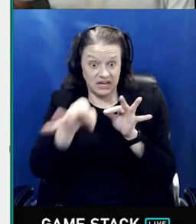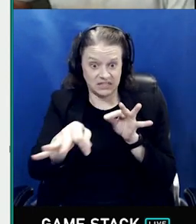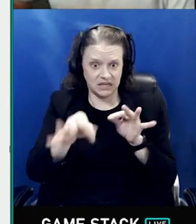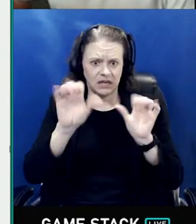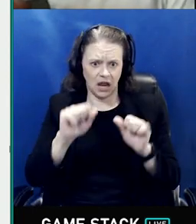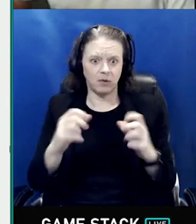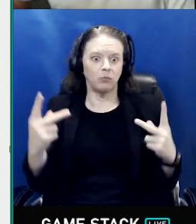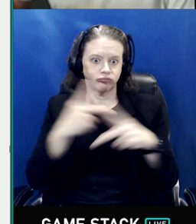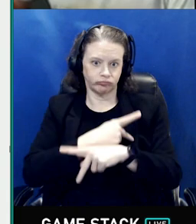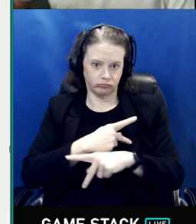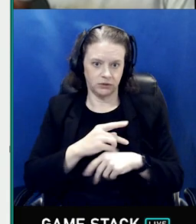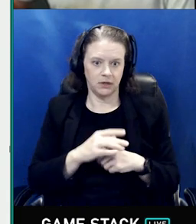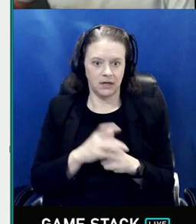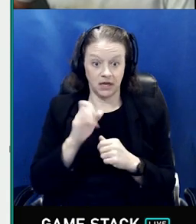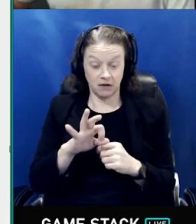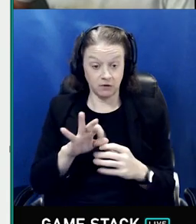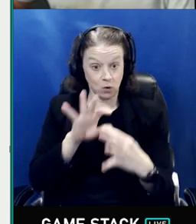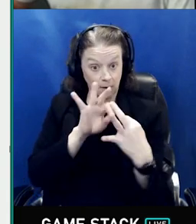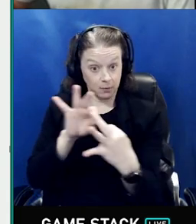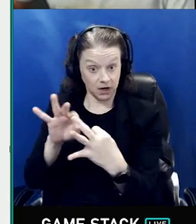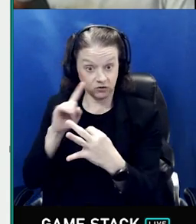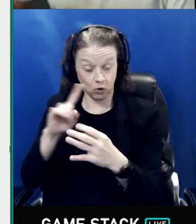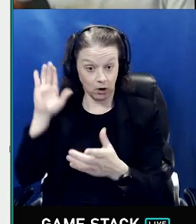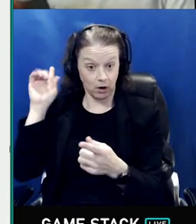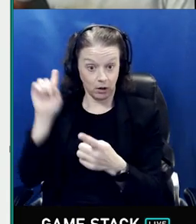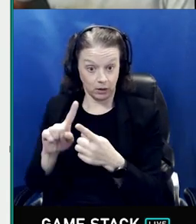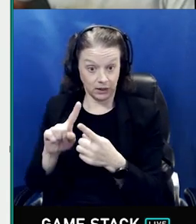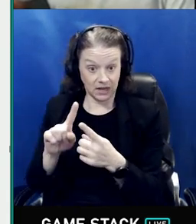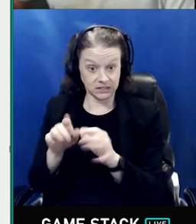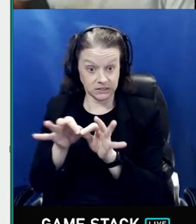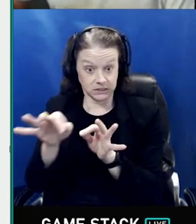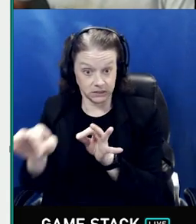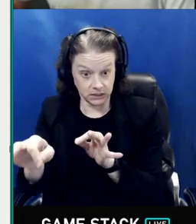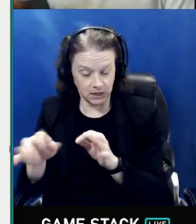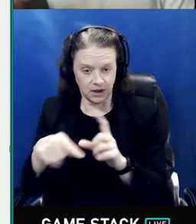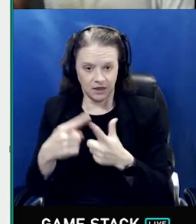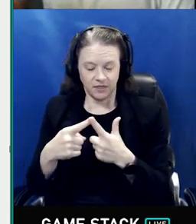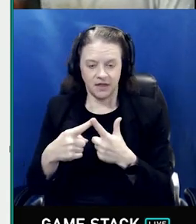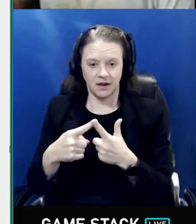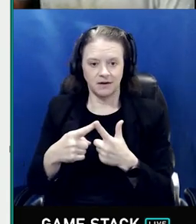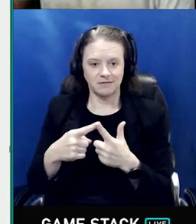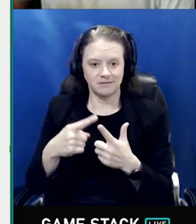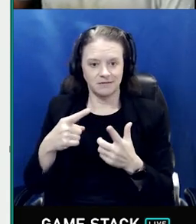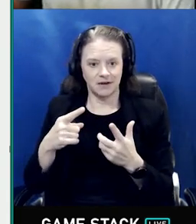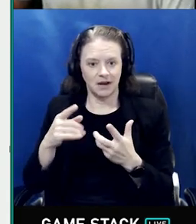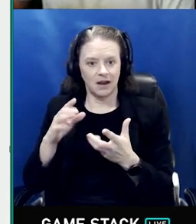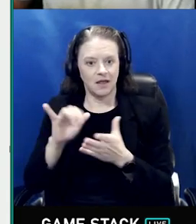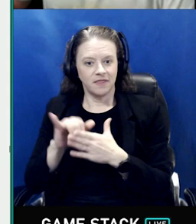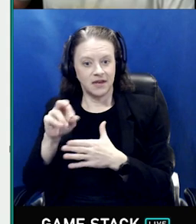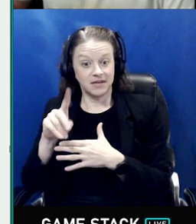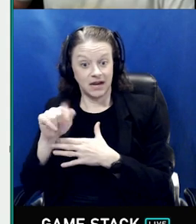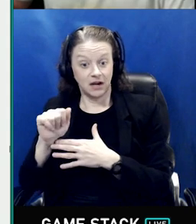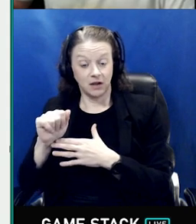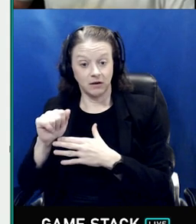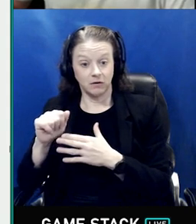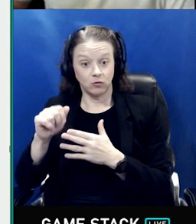optimize for latency, then the chances are going to be higher than that data read in another region could possibly be out of date.